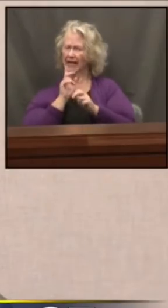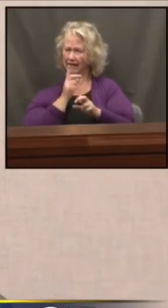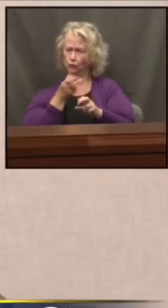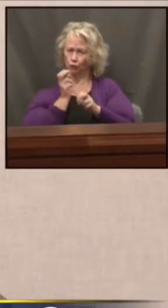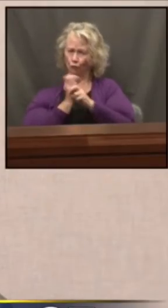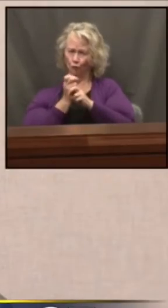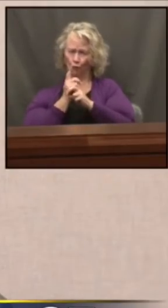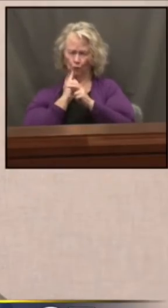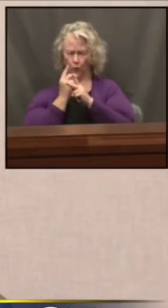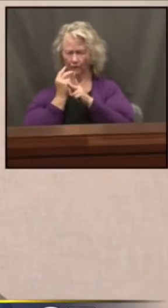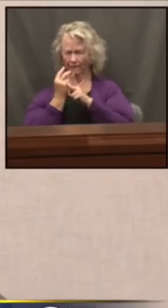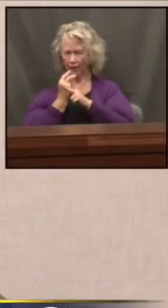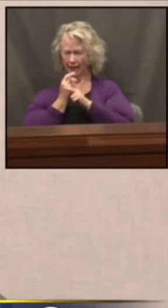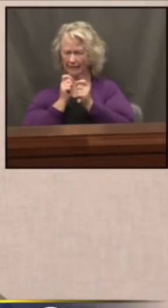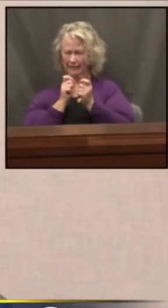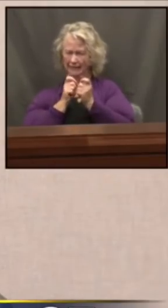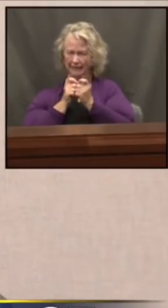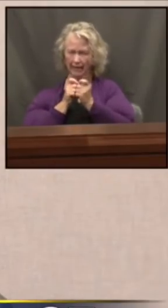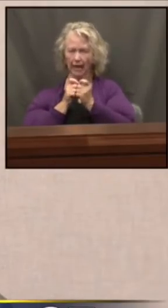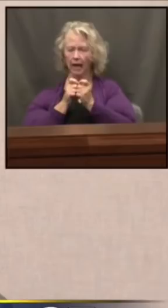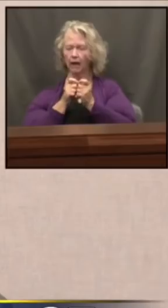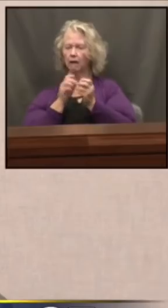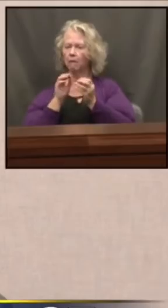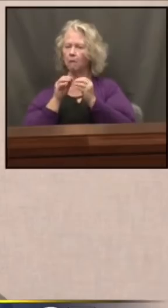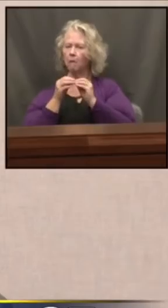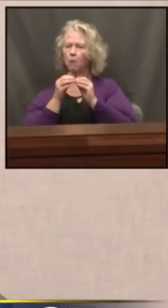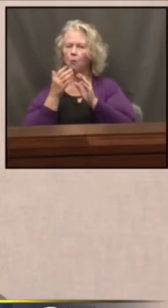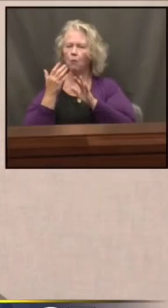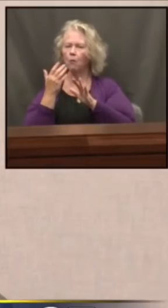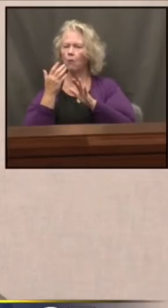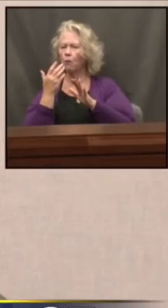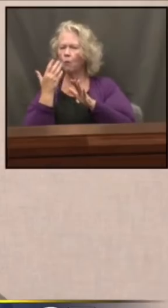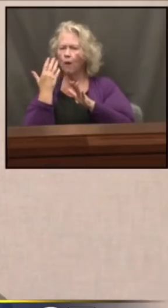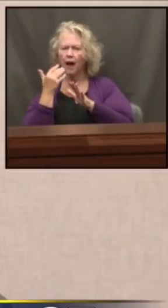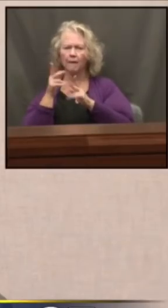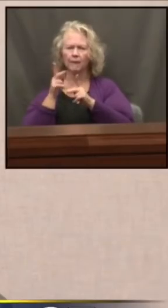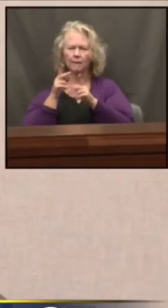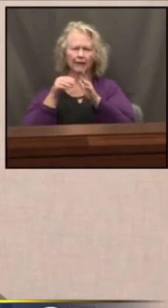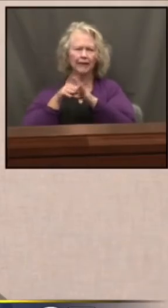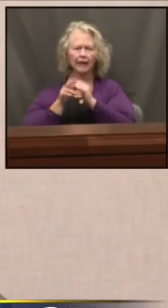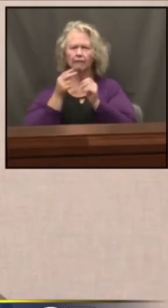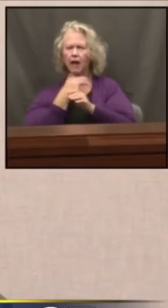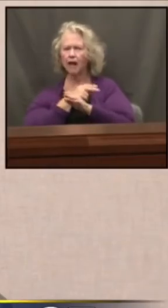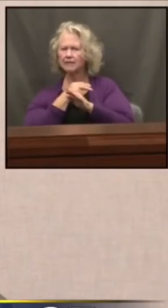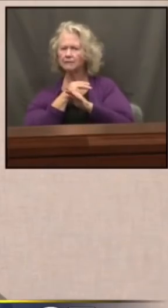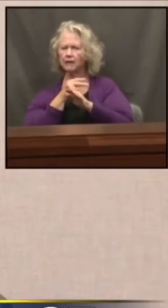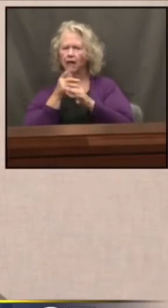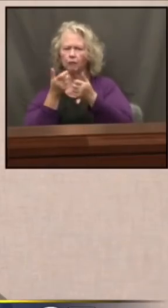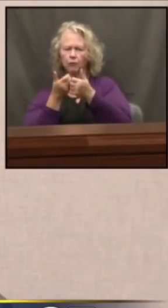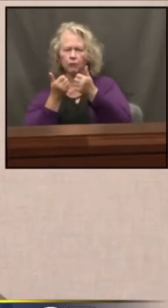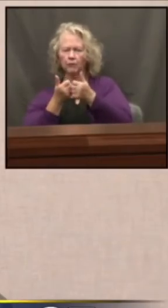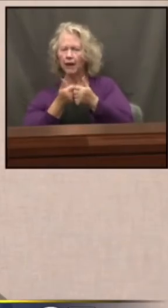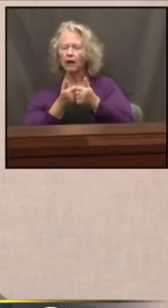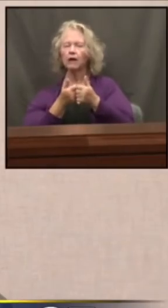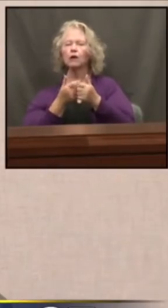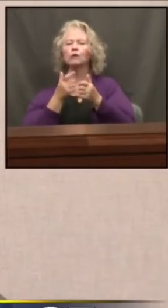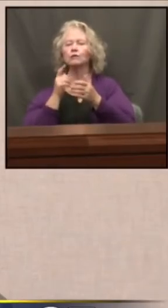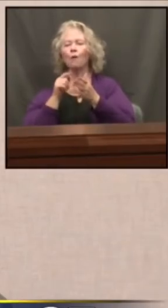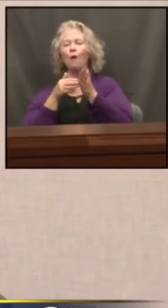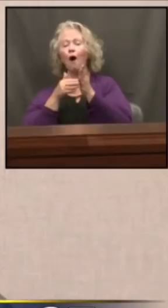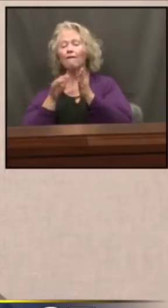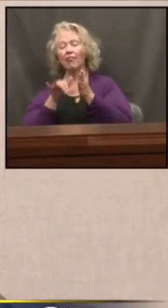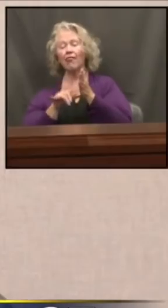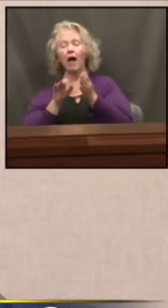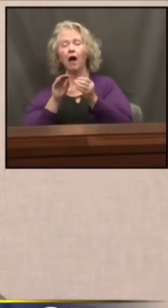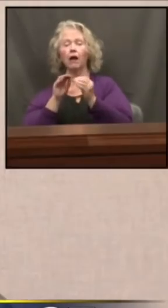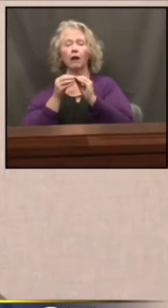figure out, what the reason is that the patient is admitted for. So a lot of times what's being reported out is